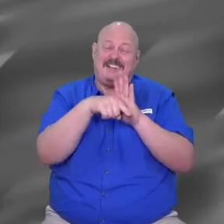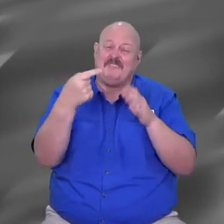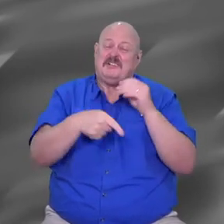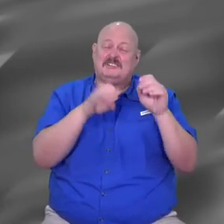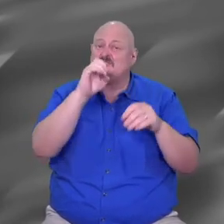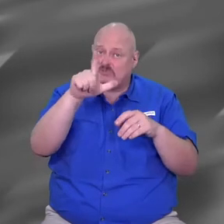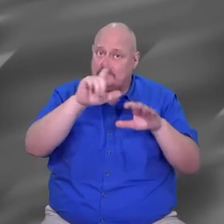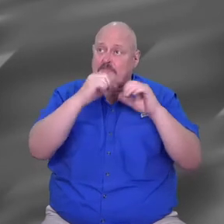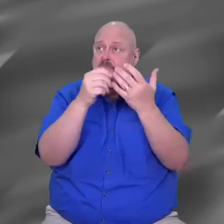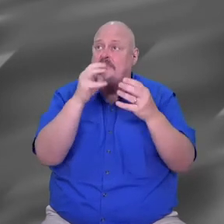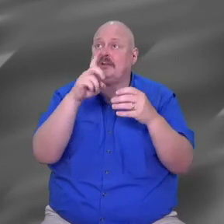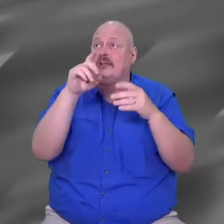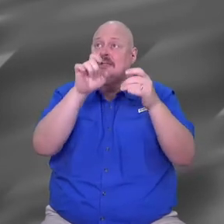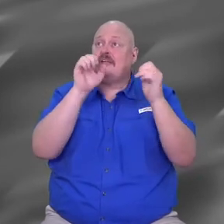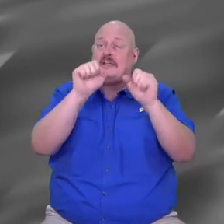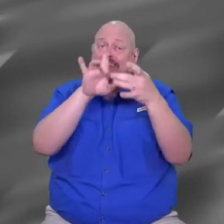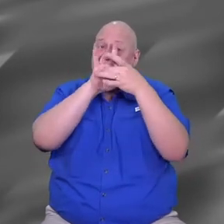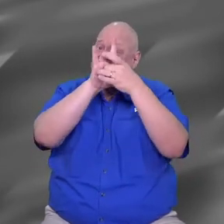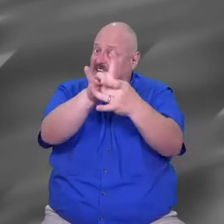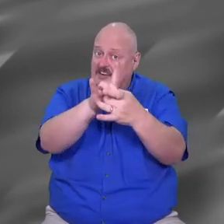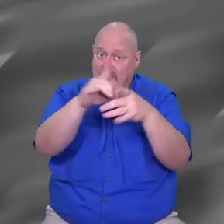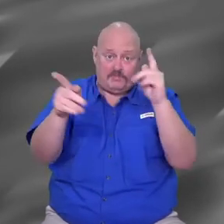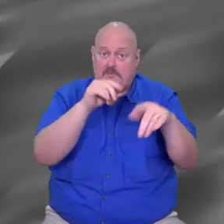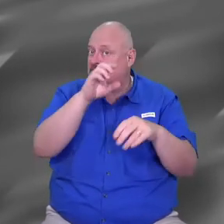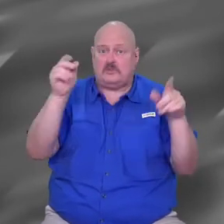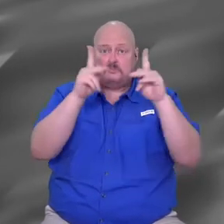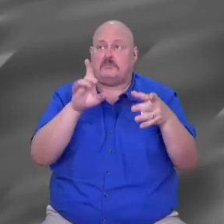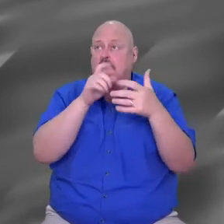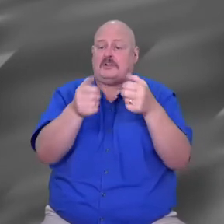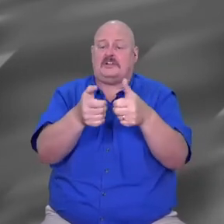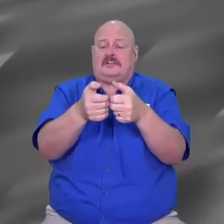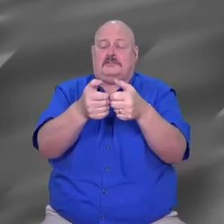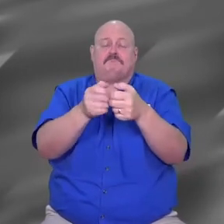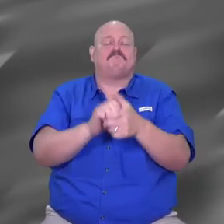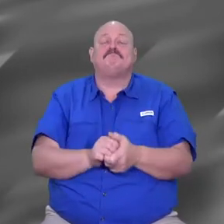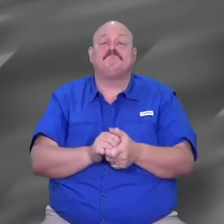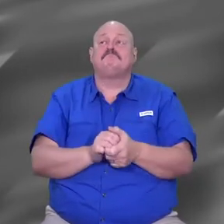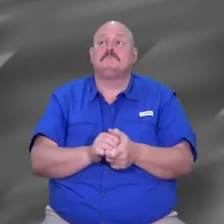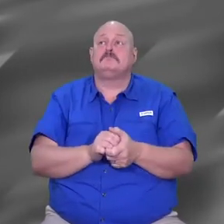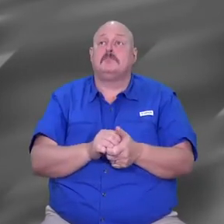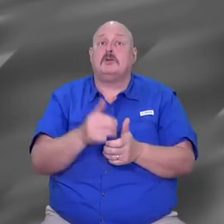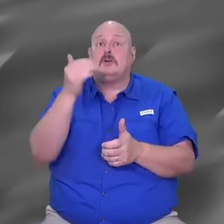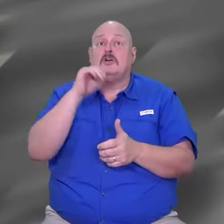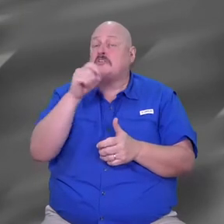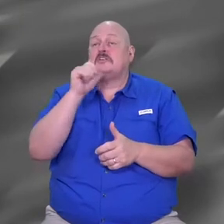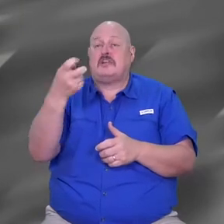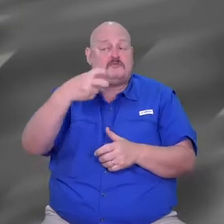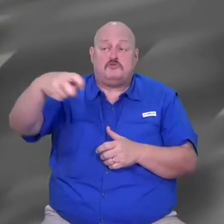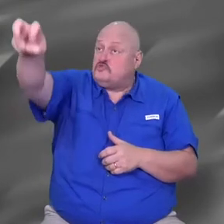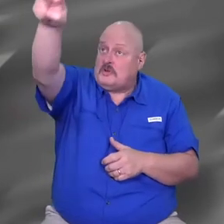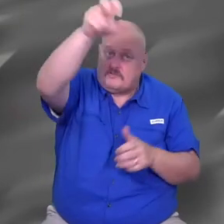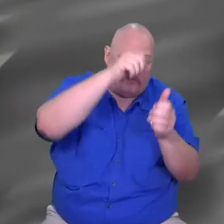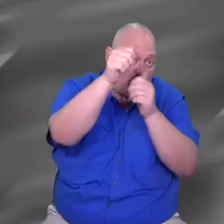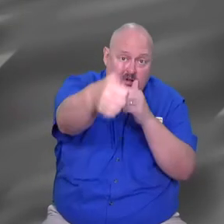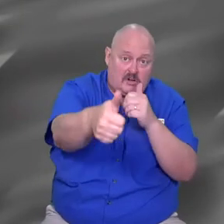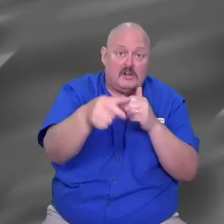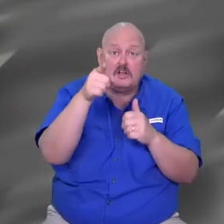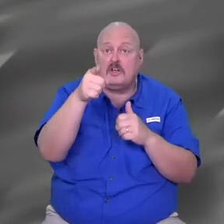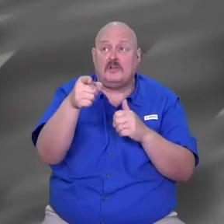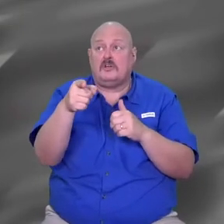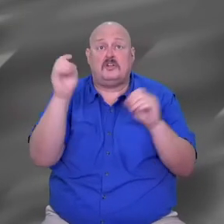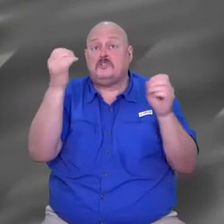that you can connect with people you have no business connecting with by the click of a button. You don't have to travel thousands of miles. You have